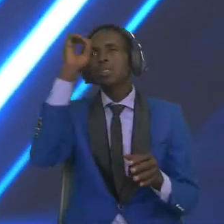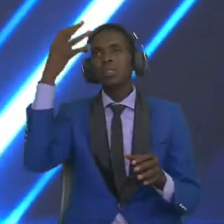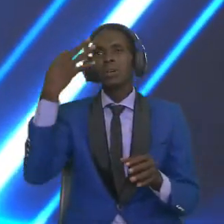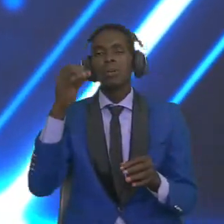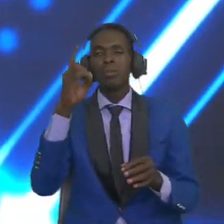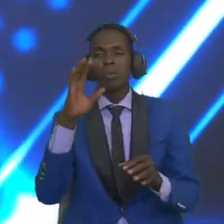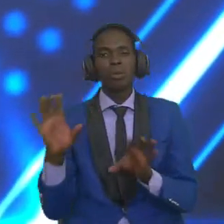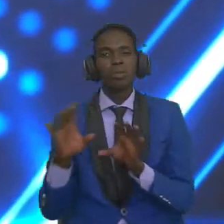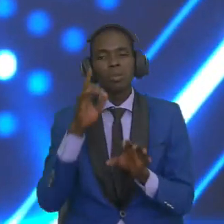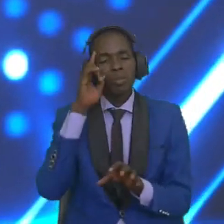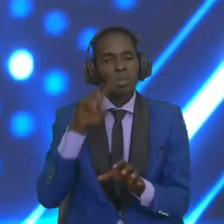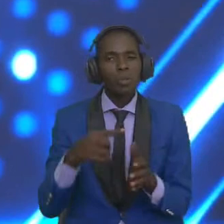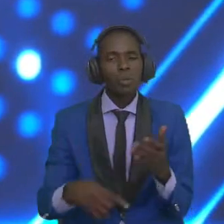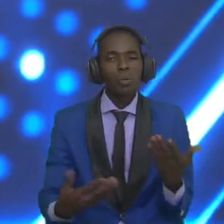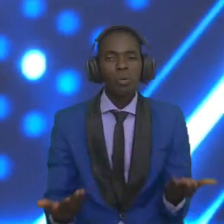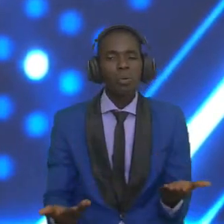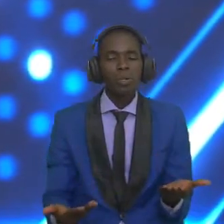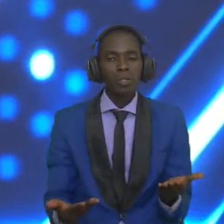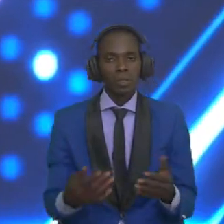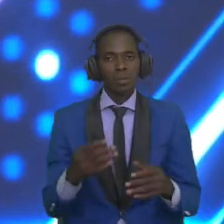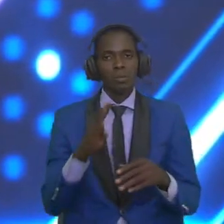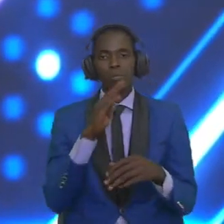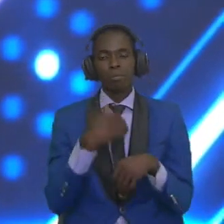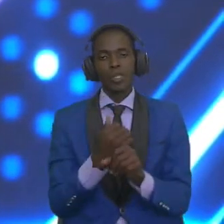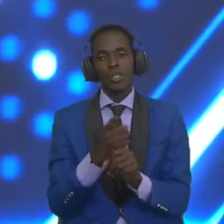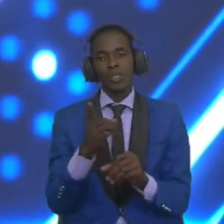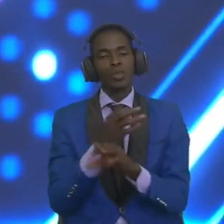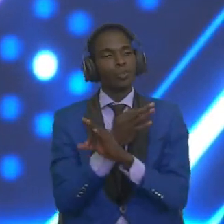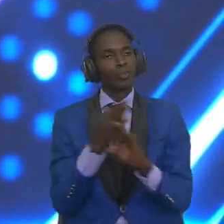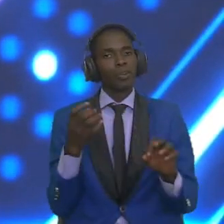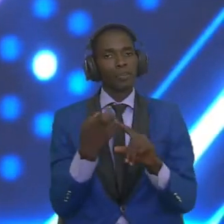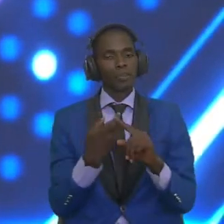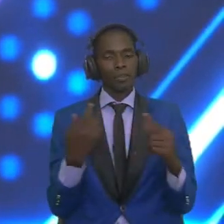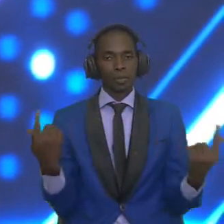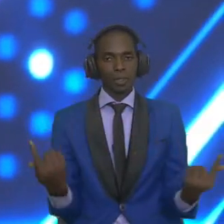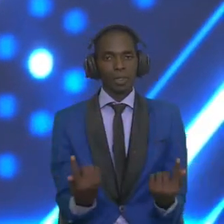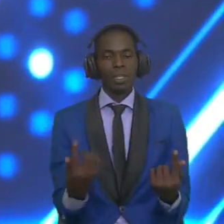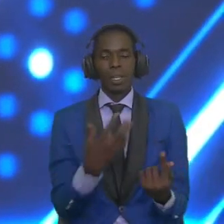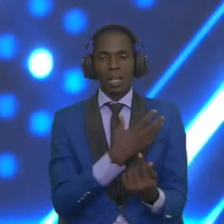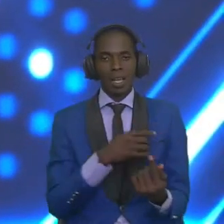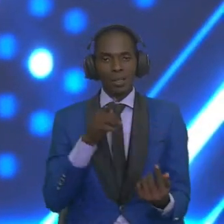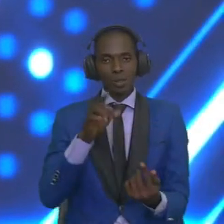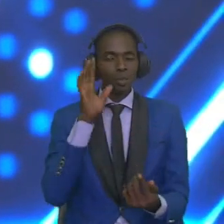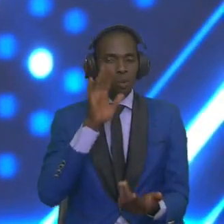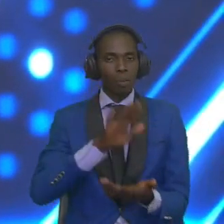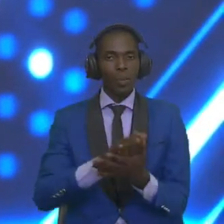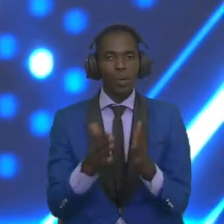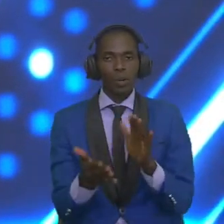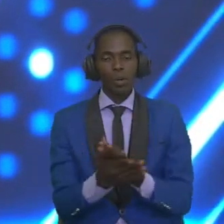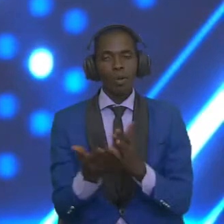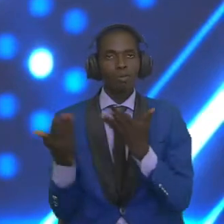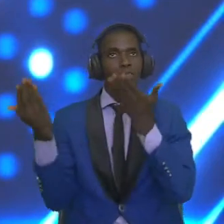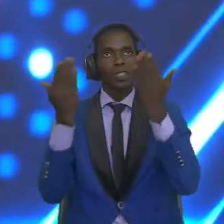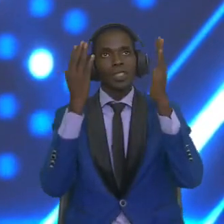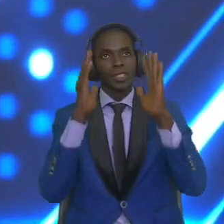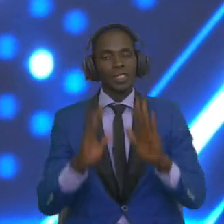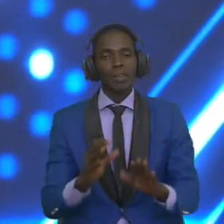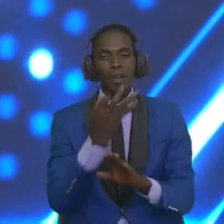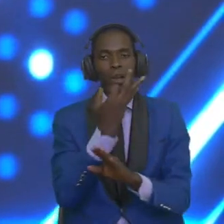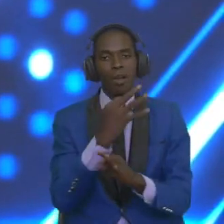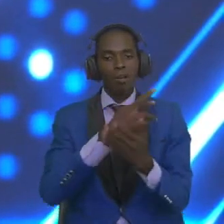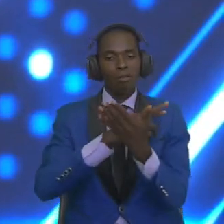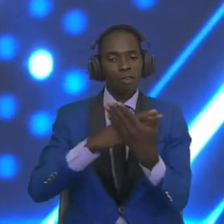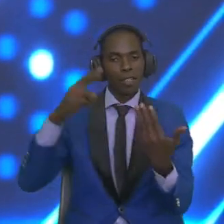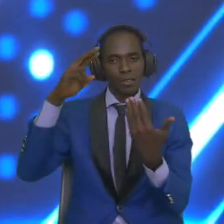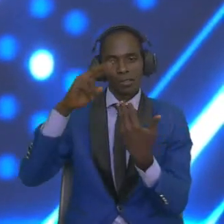God does. Being made free from sin, ye became the servants of righteousness